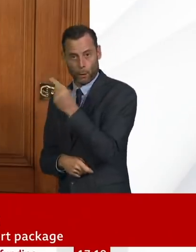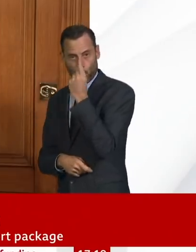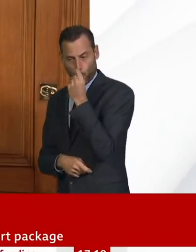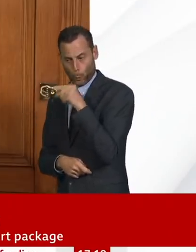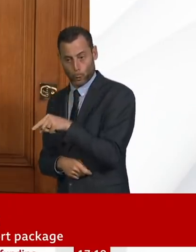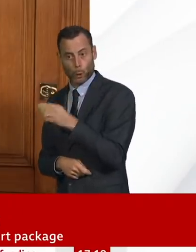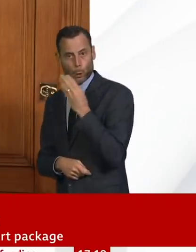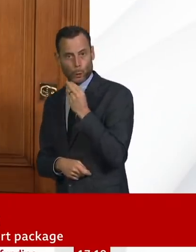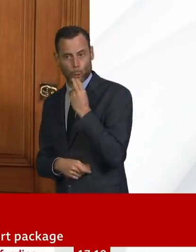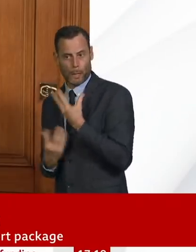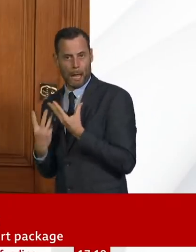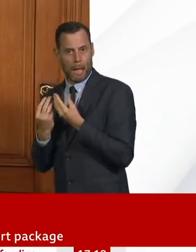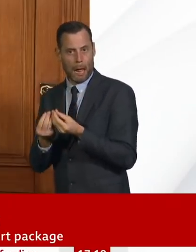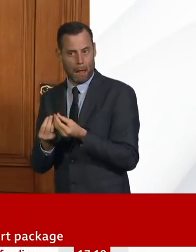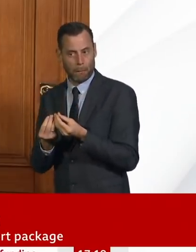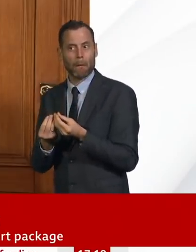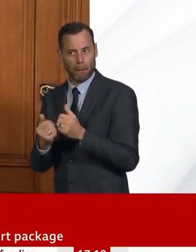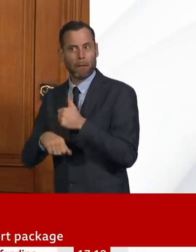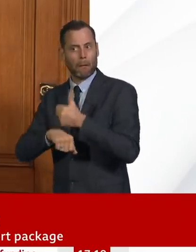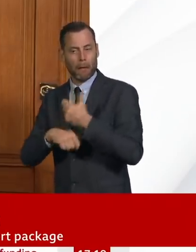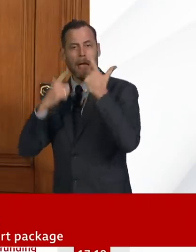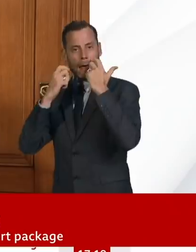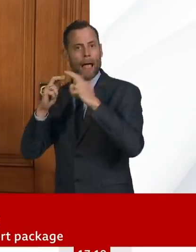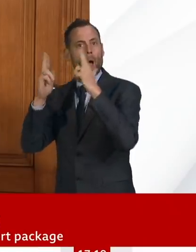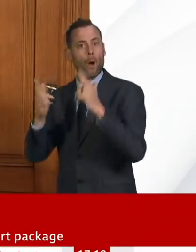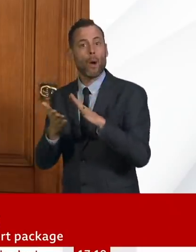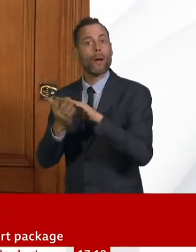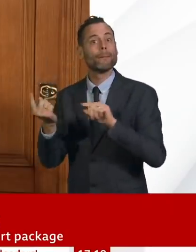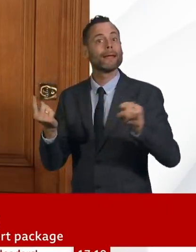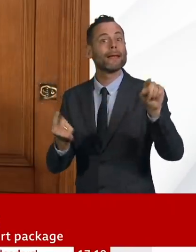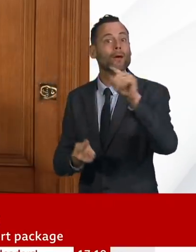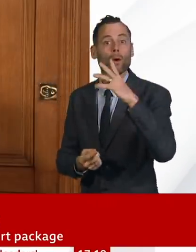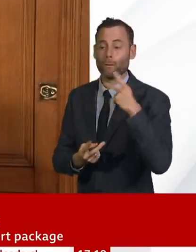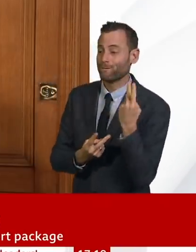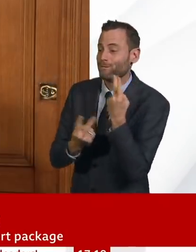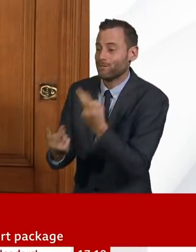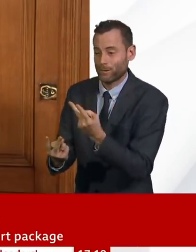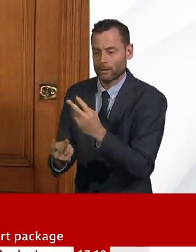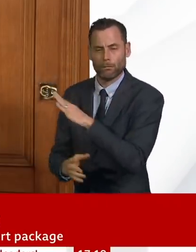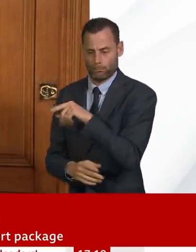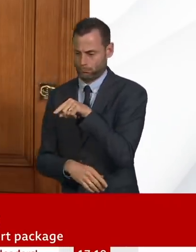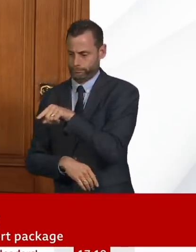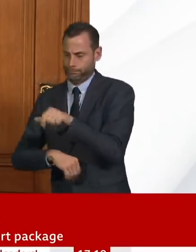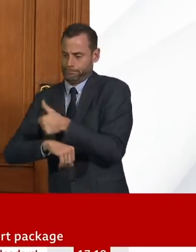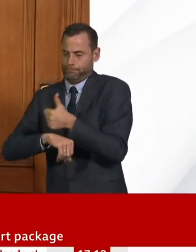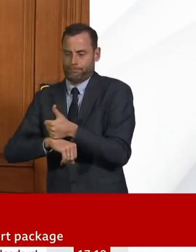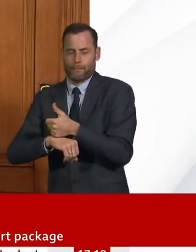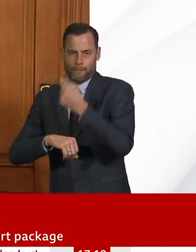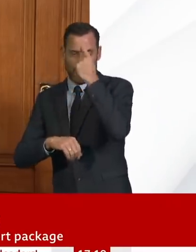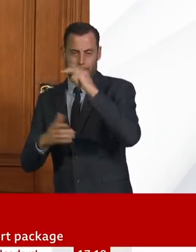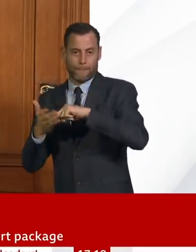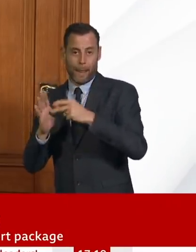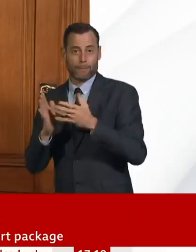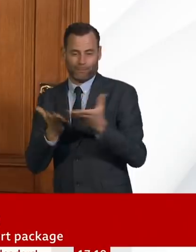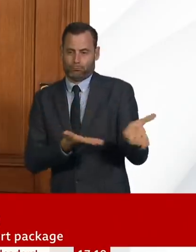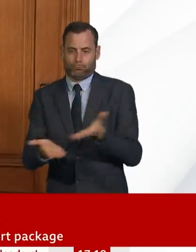can be more relaxed about visiting residents and our families in care homes